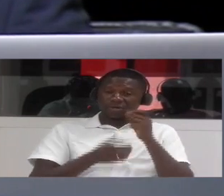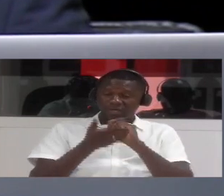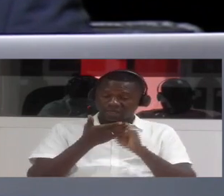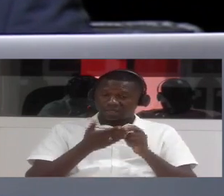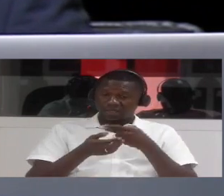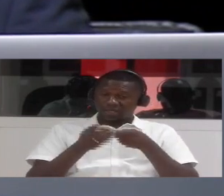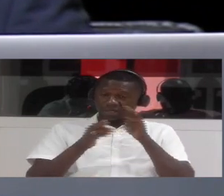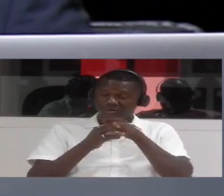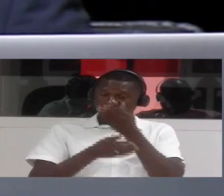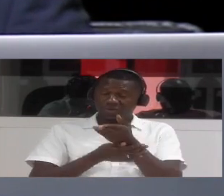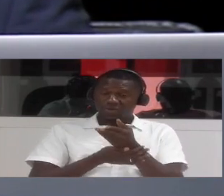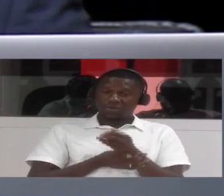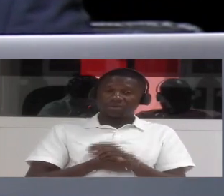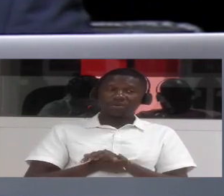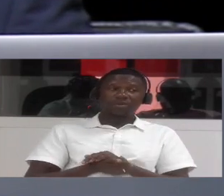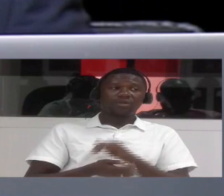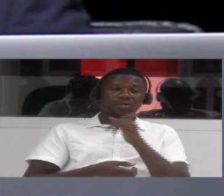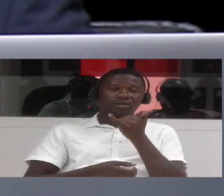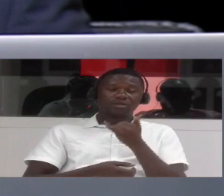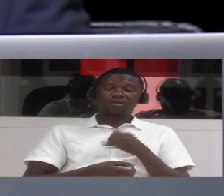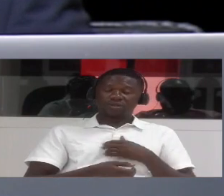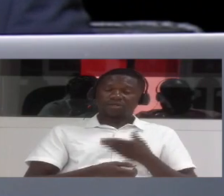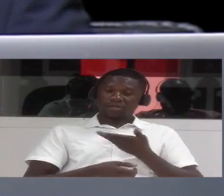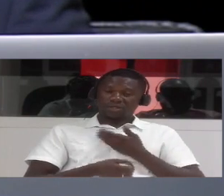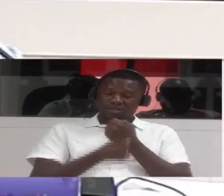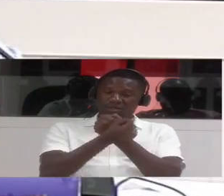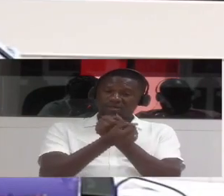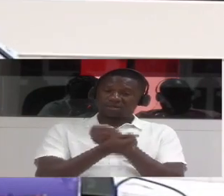They got arrested for that and then detained, yeah.